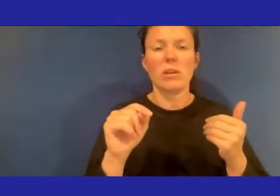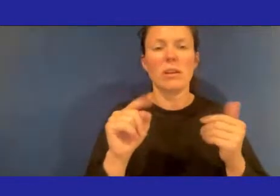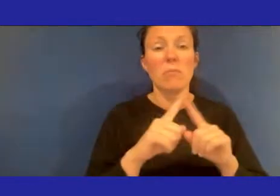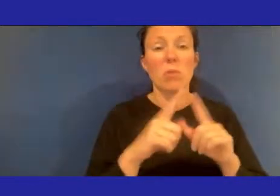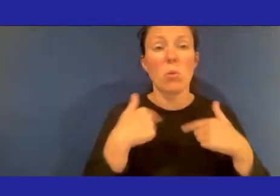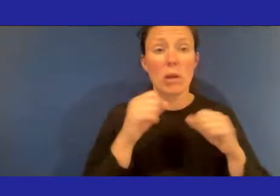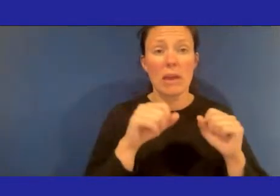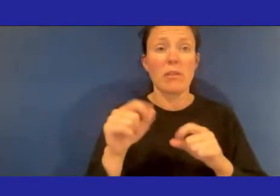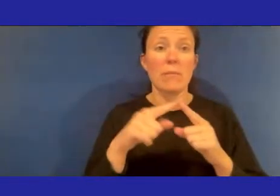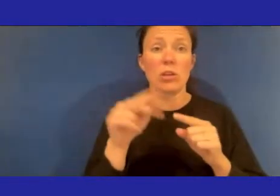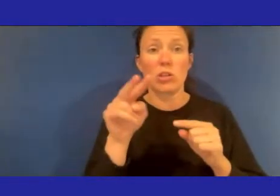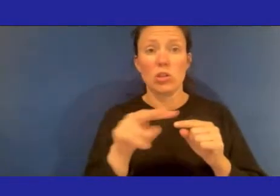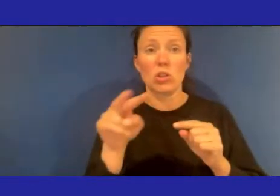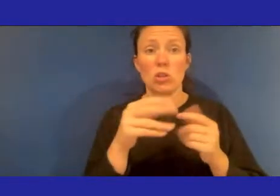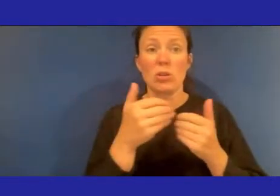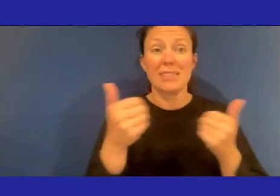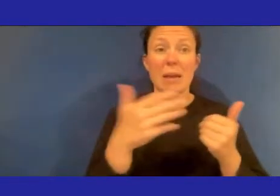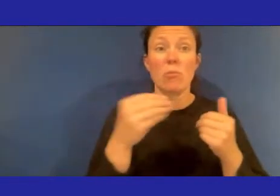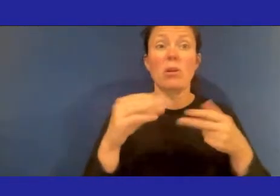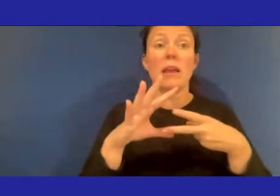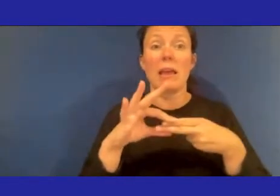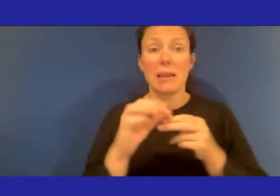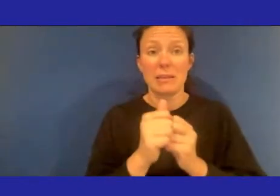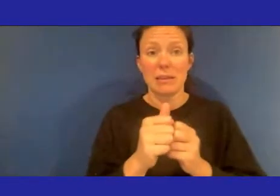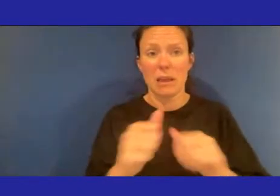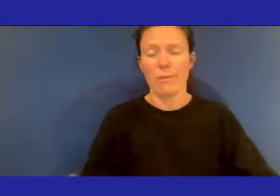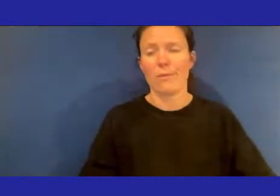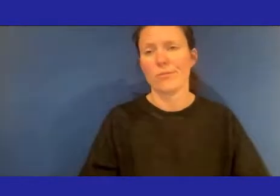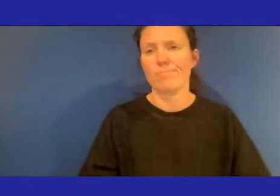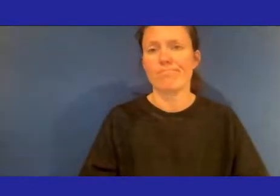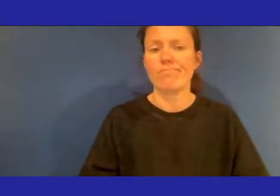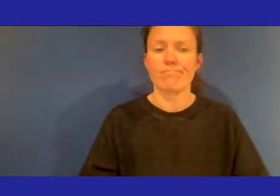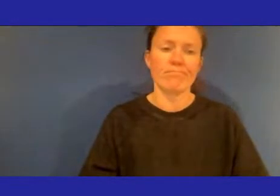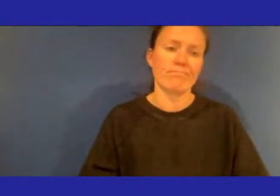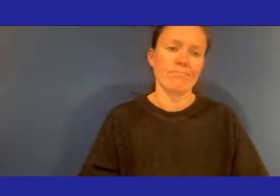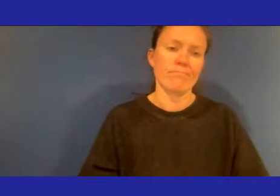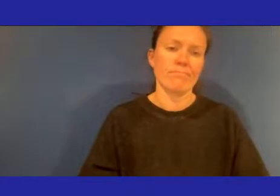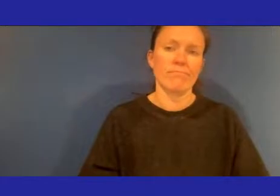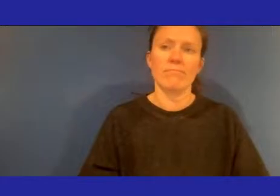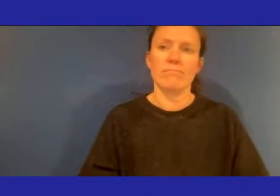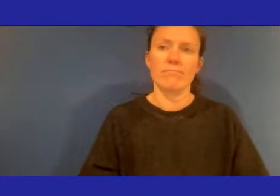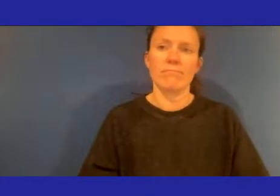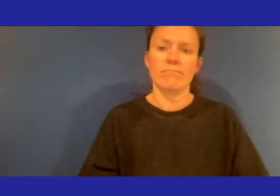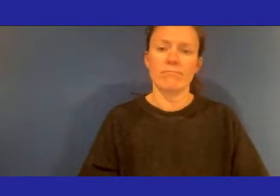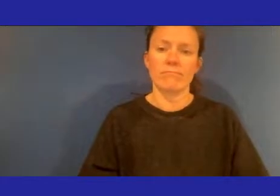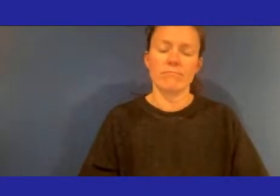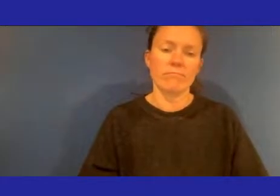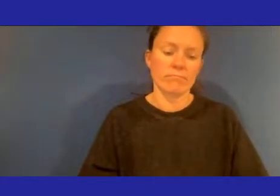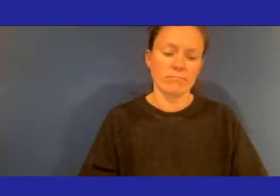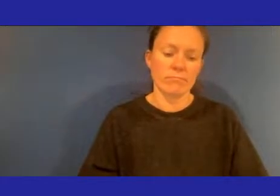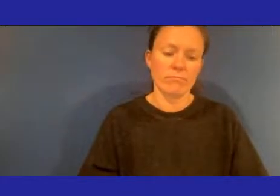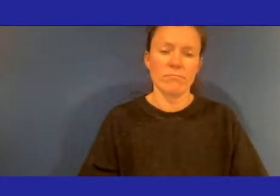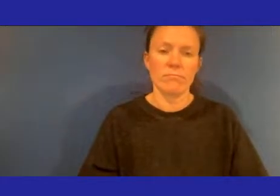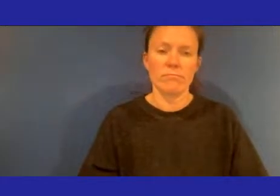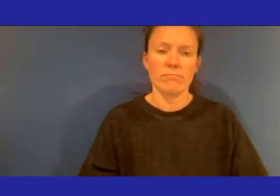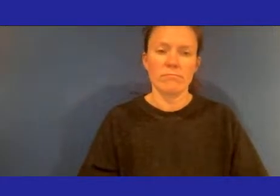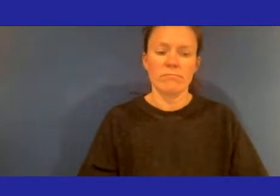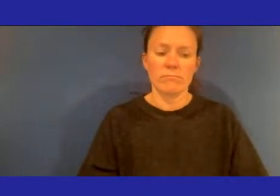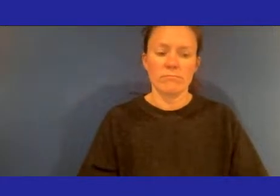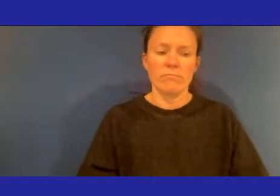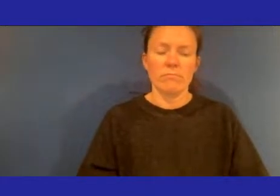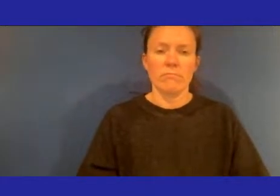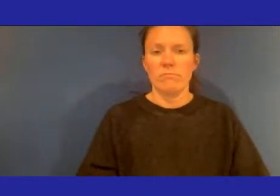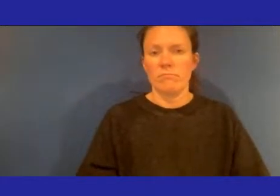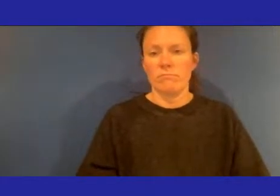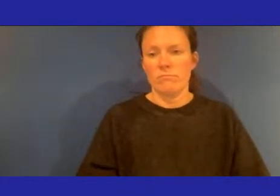it separate and together. Thank you. So I think I'm looking forward to